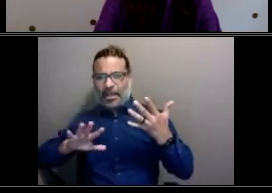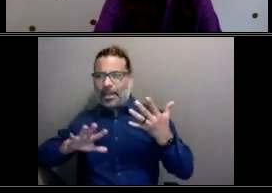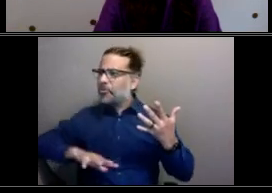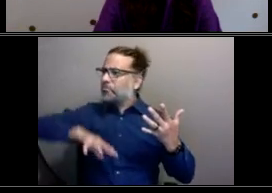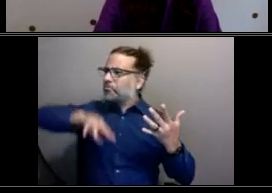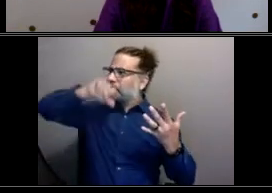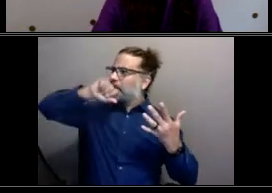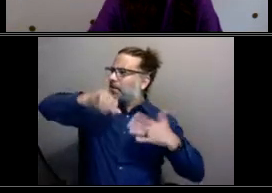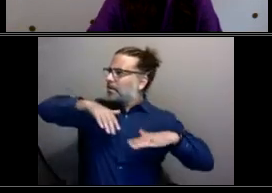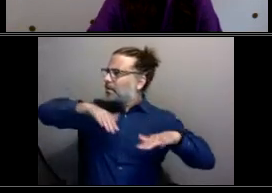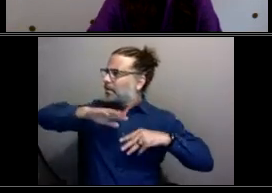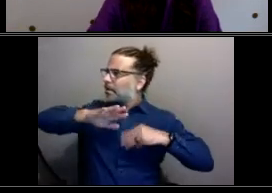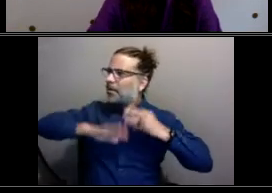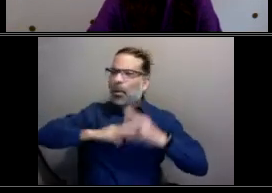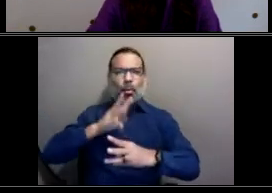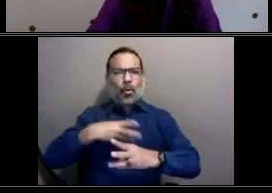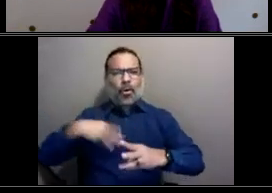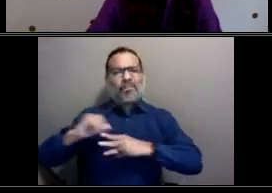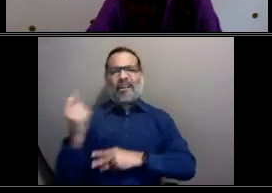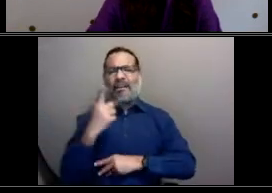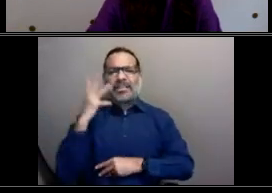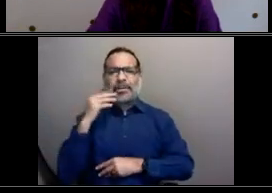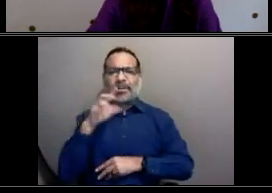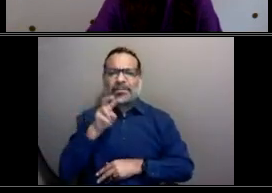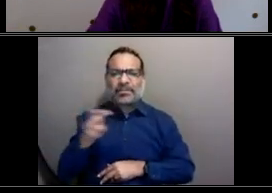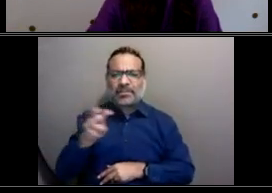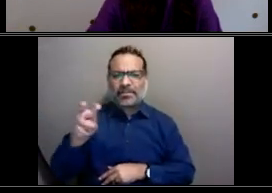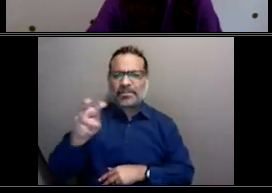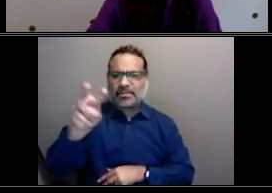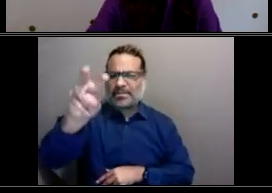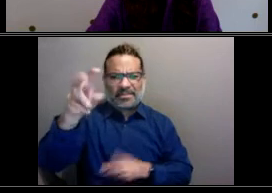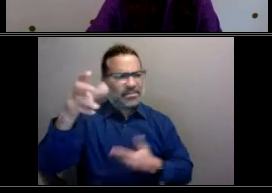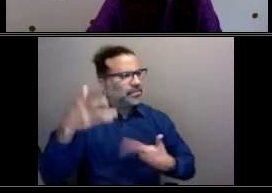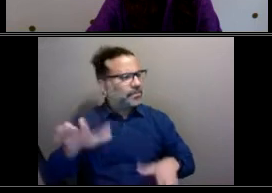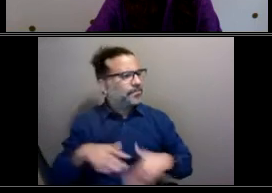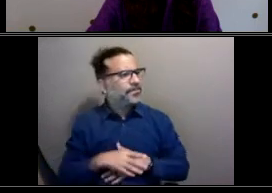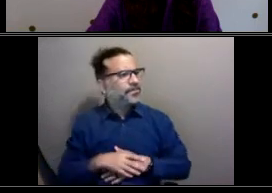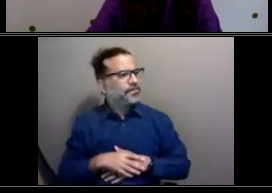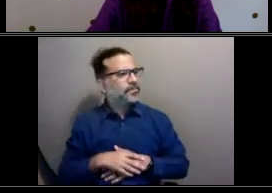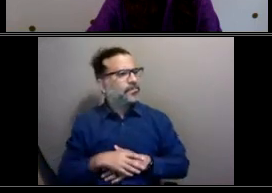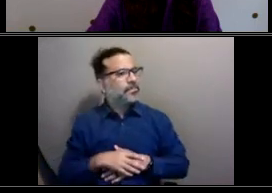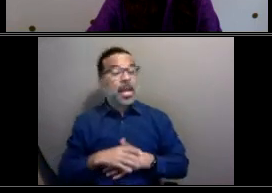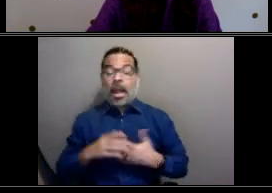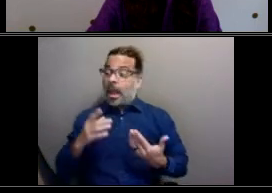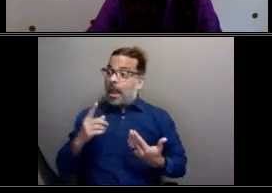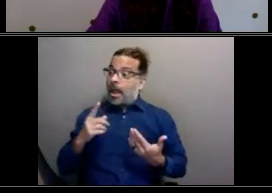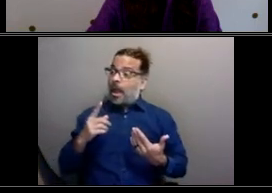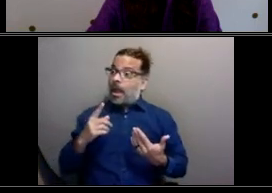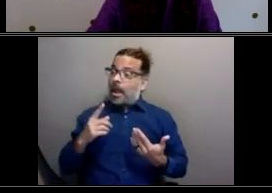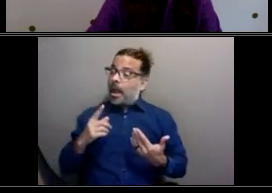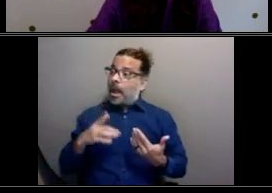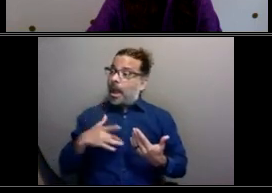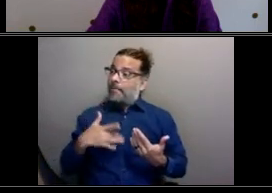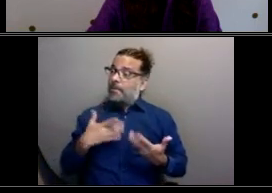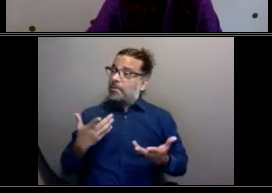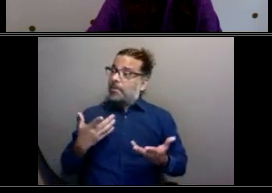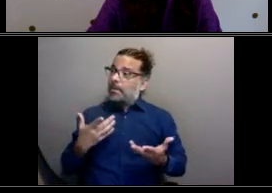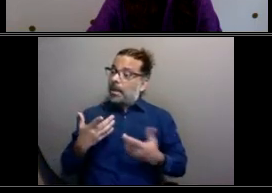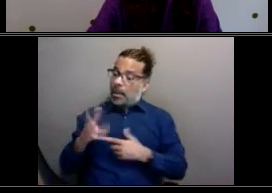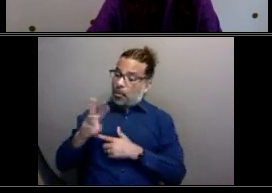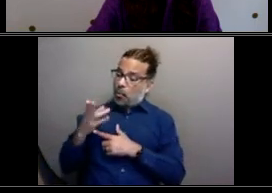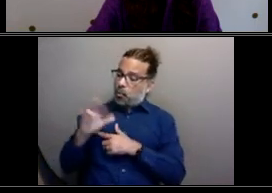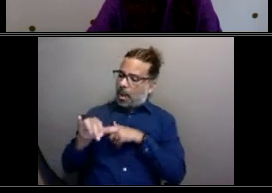this world, those are journeys that we all have in some way, shape, or form. And in some ways, I find that the why,